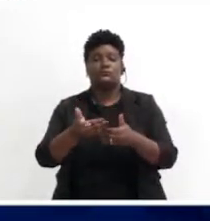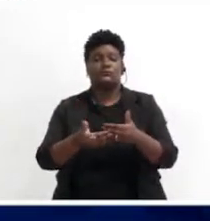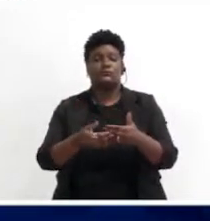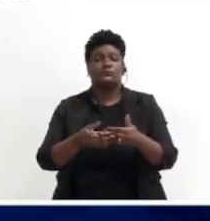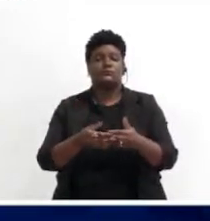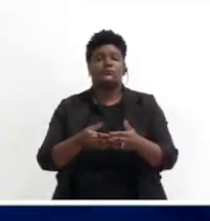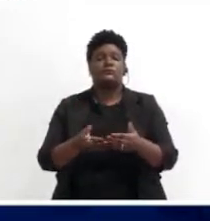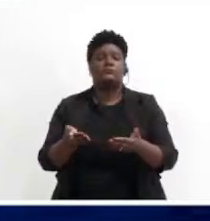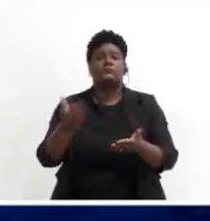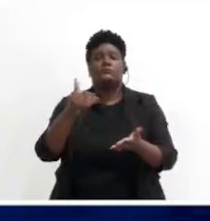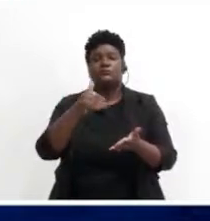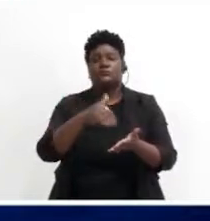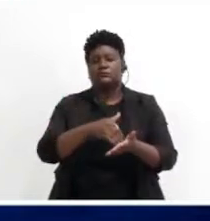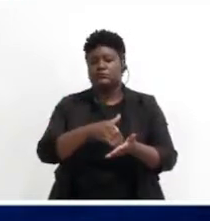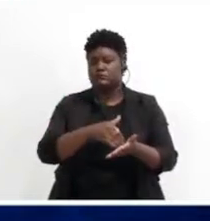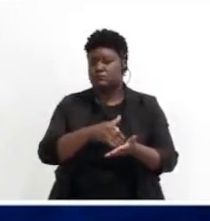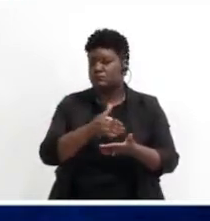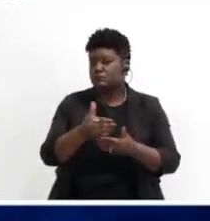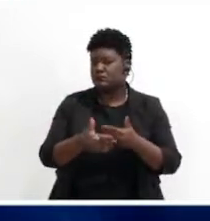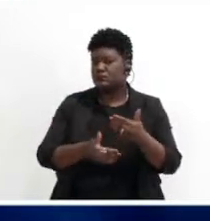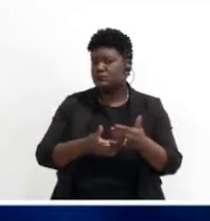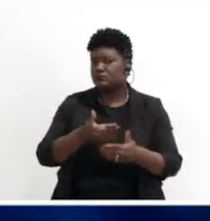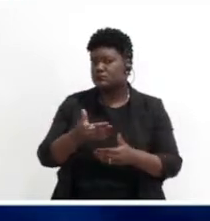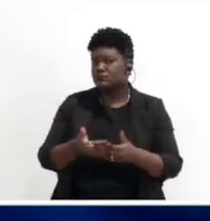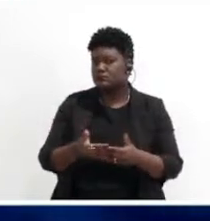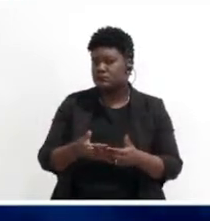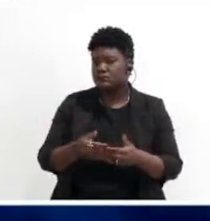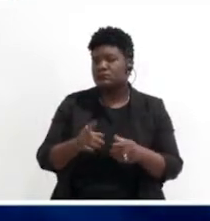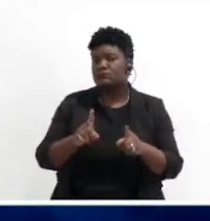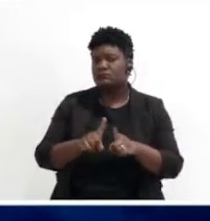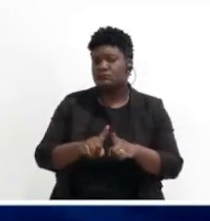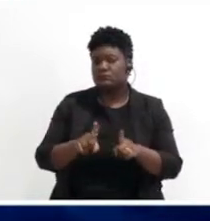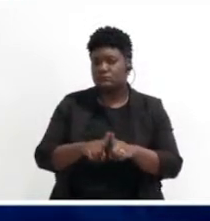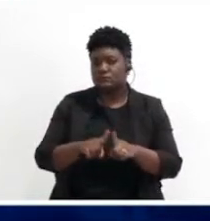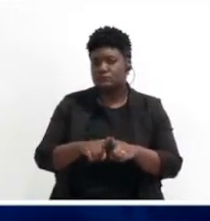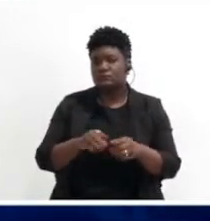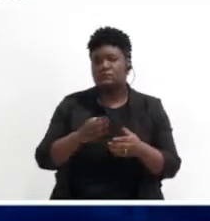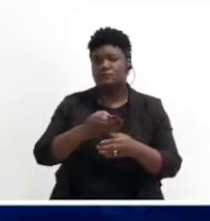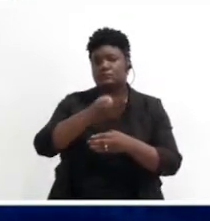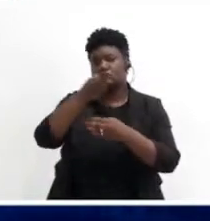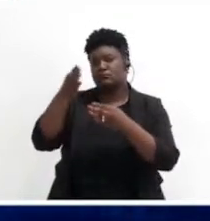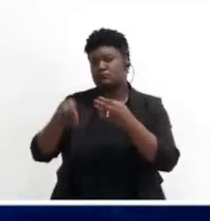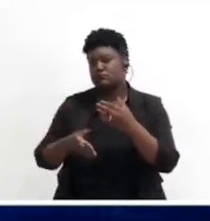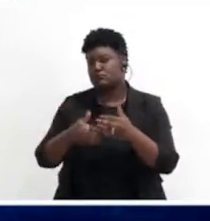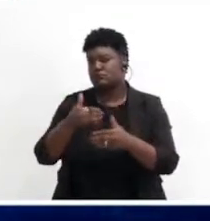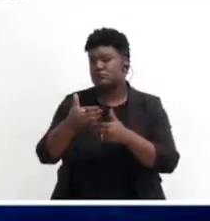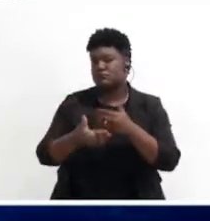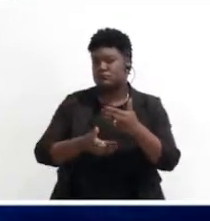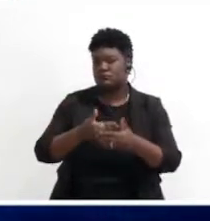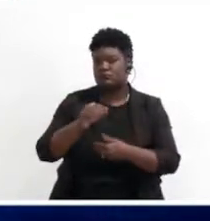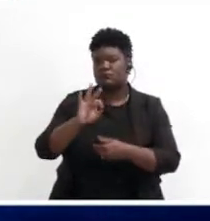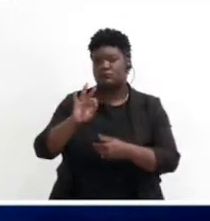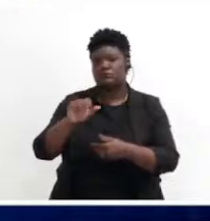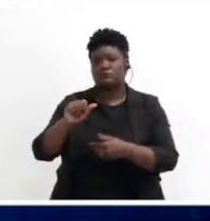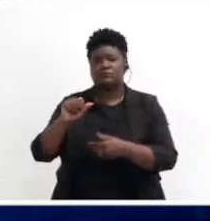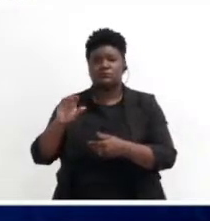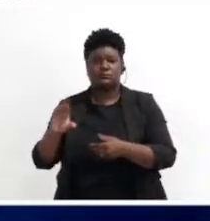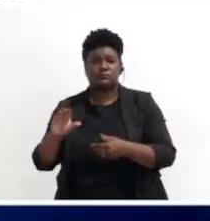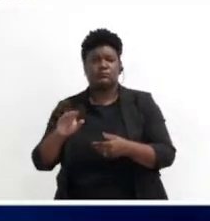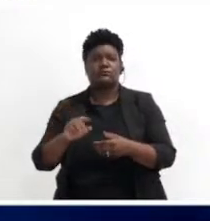can form the TSV at the end of the fab process. But in most cases, it's formed in the middle. So we call this